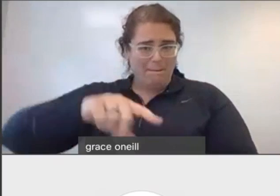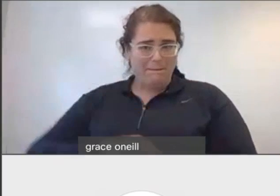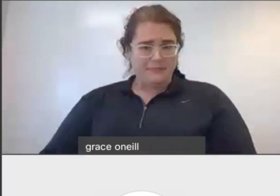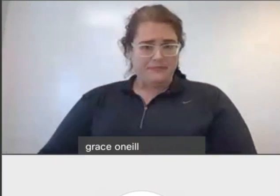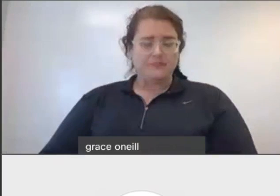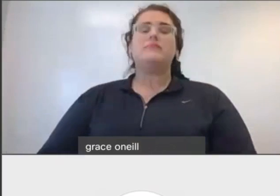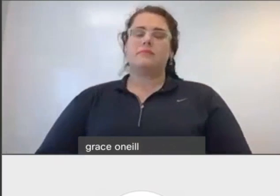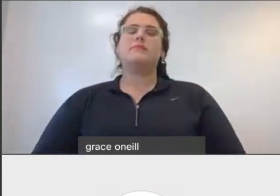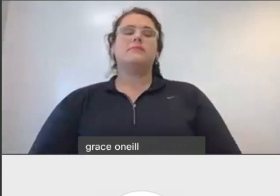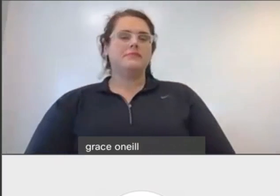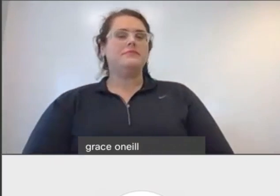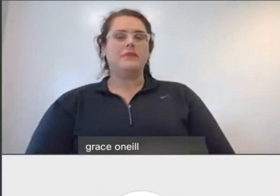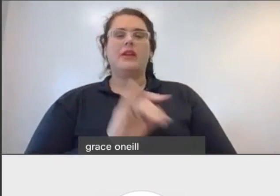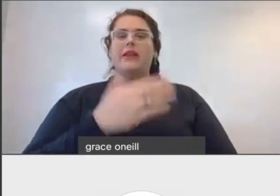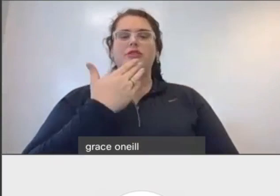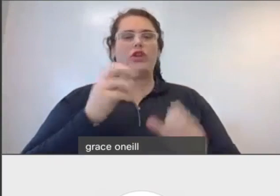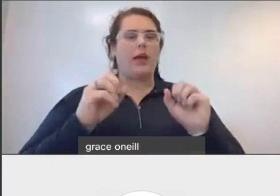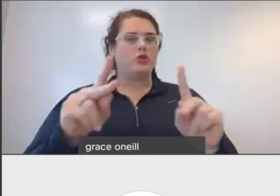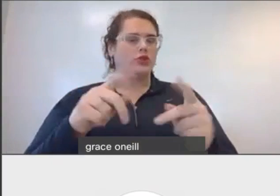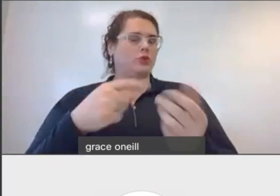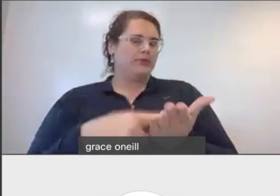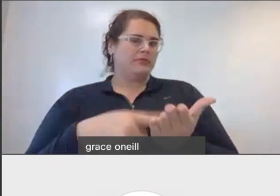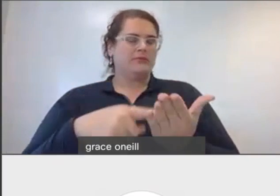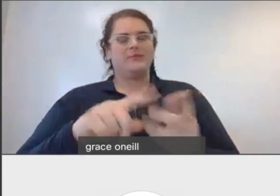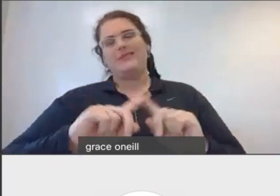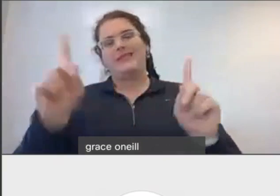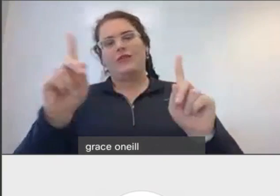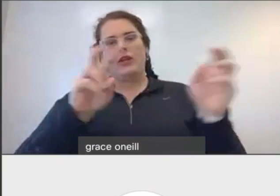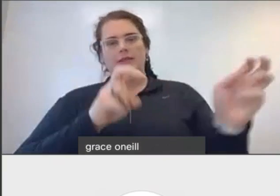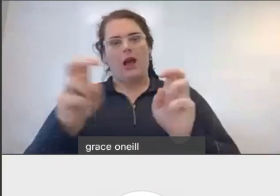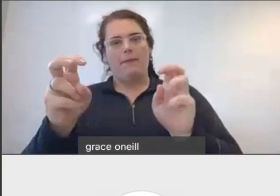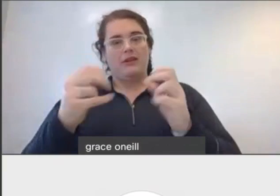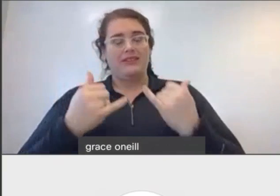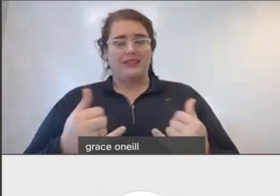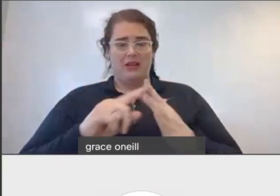another topic, which is as we move into March,